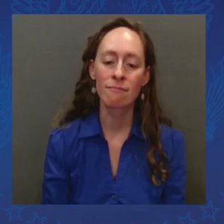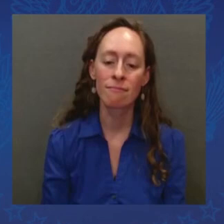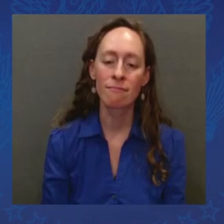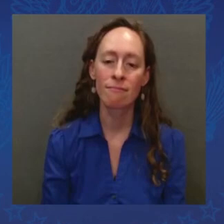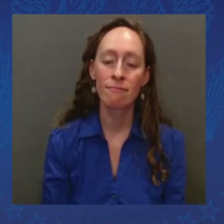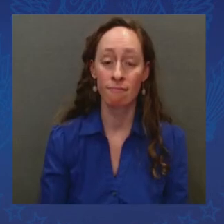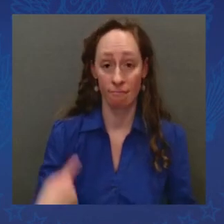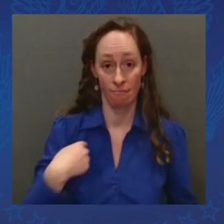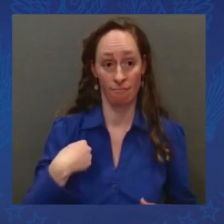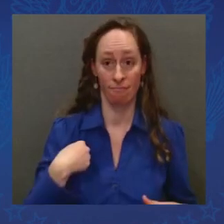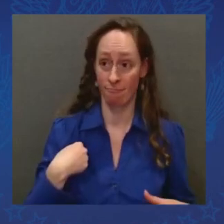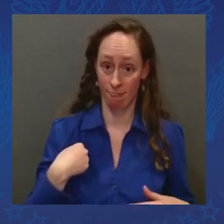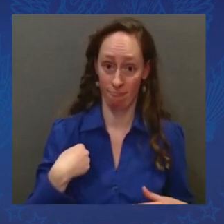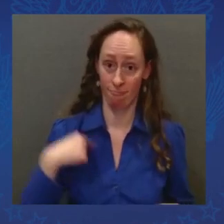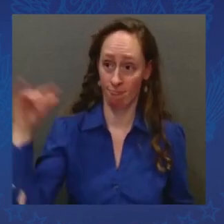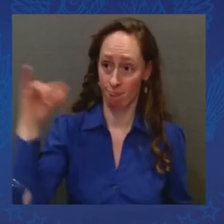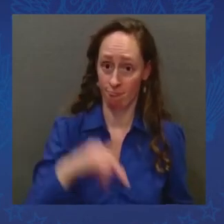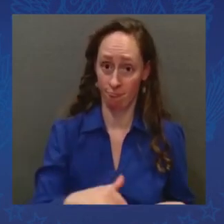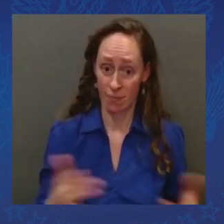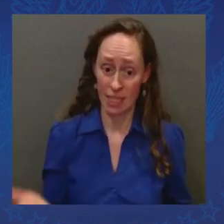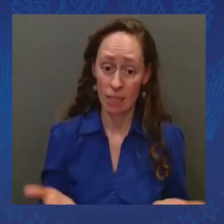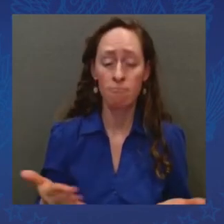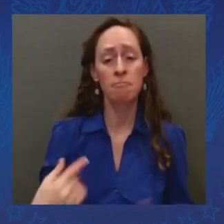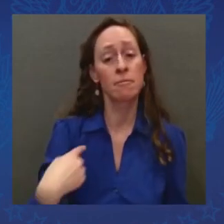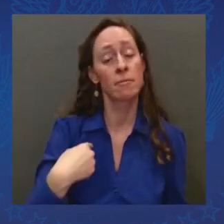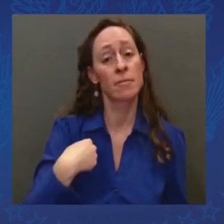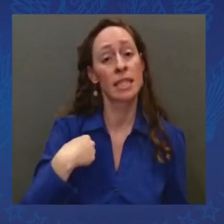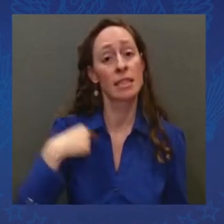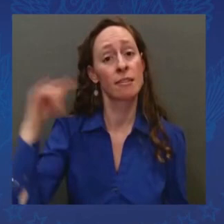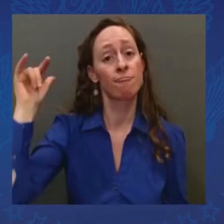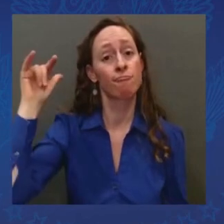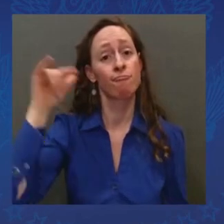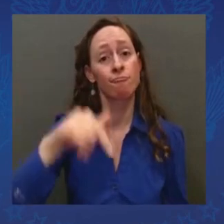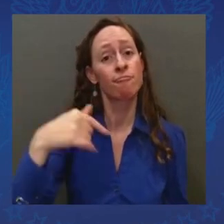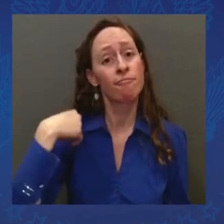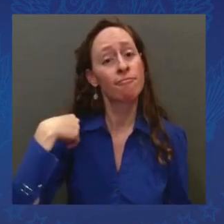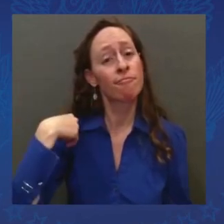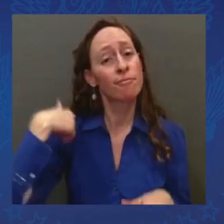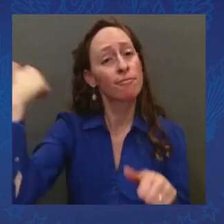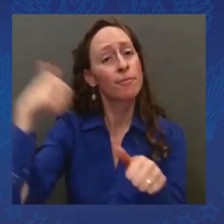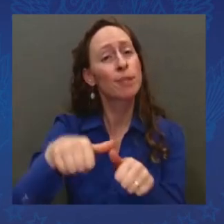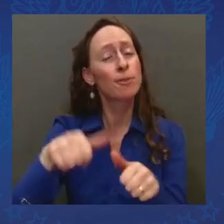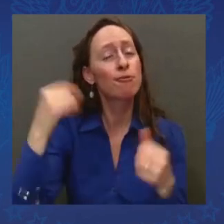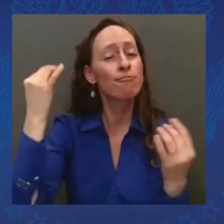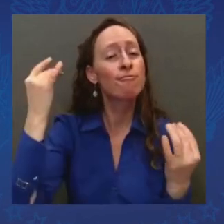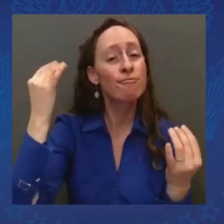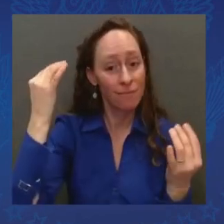to China. When I was the Vice President of China, we had a meeting.